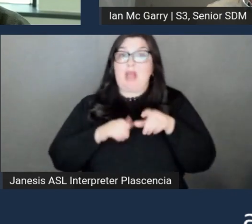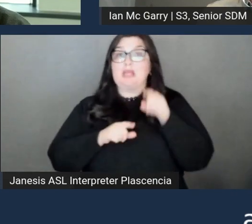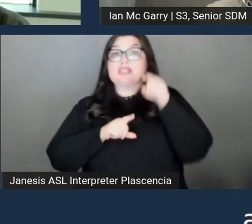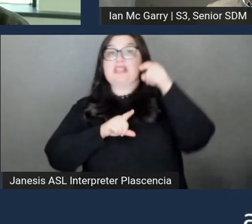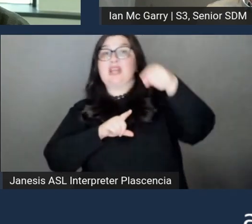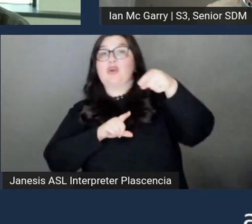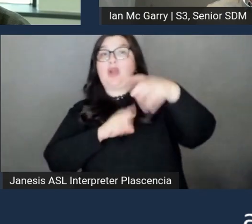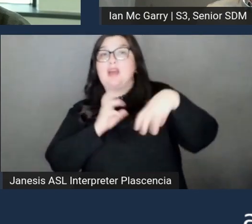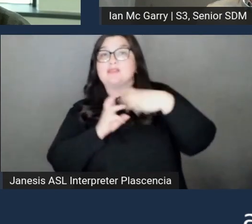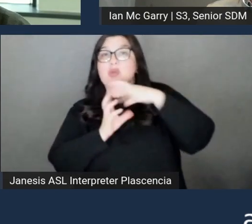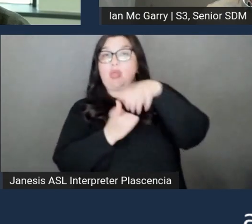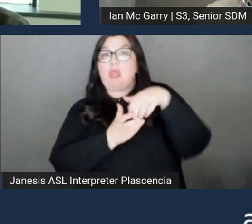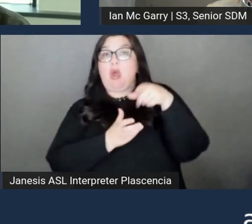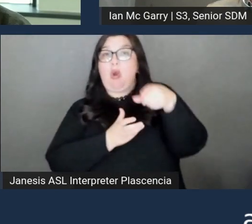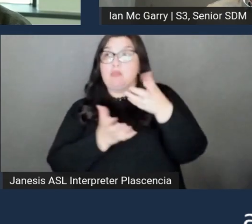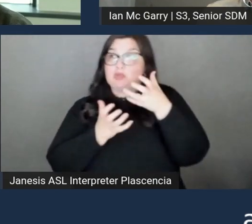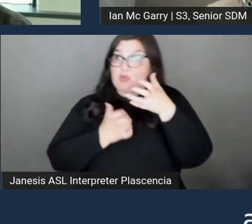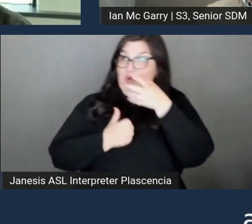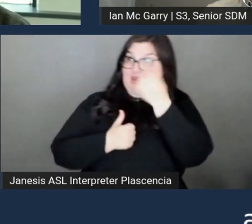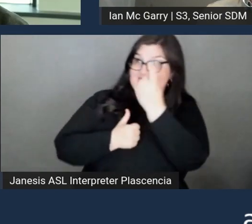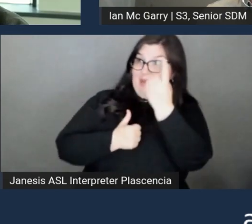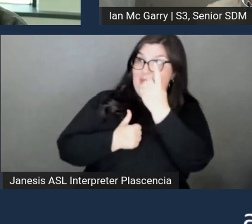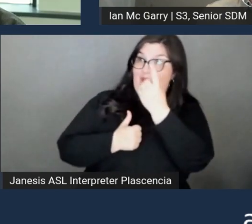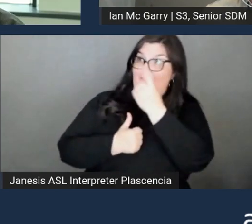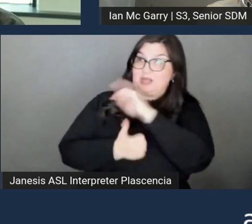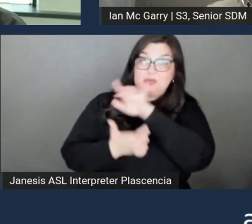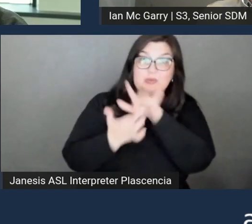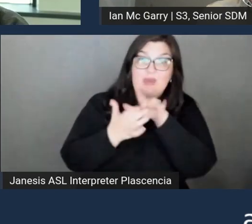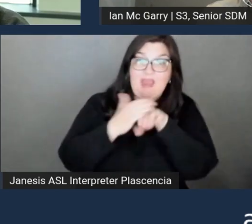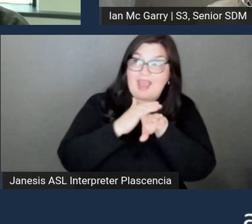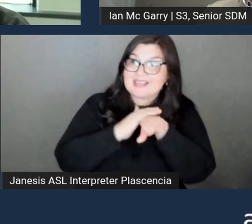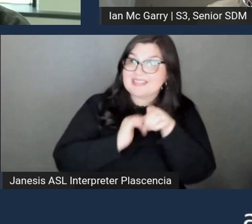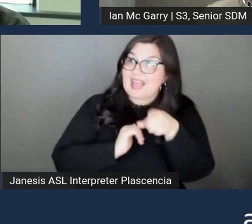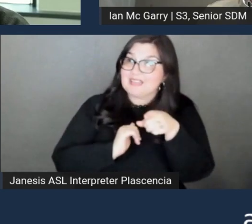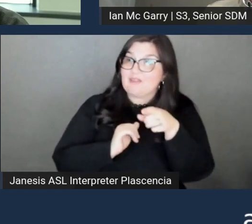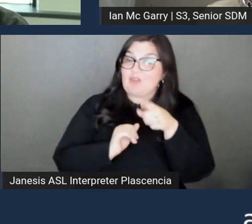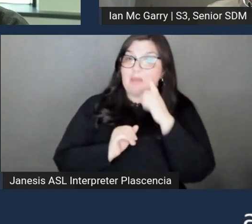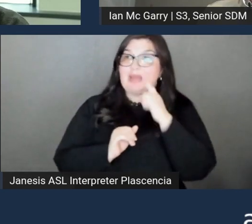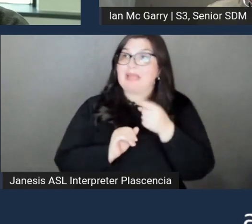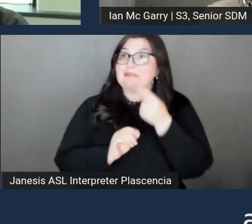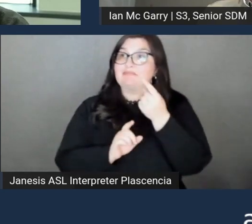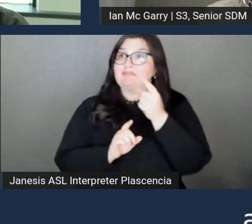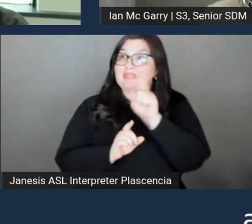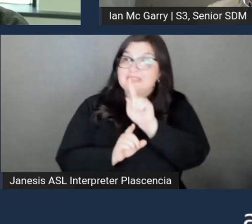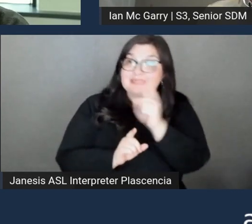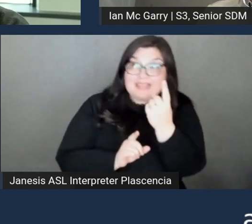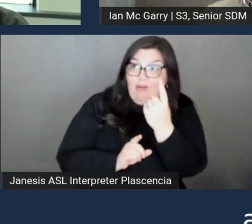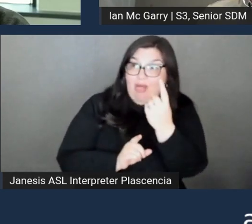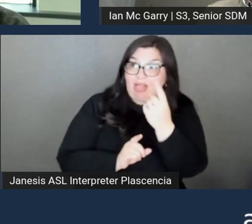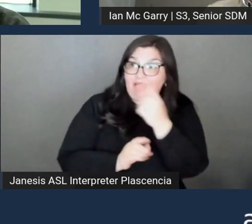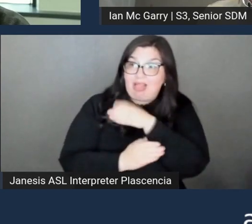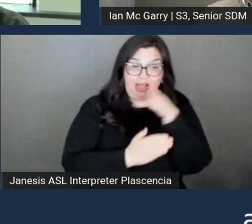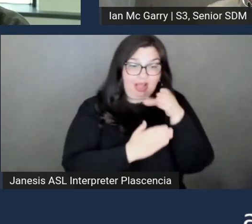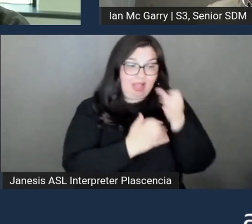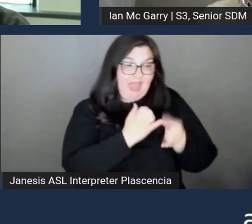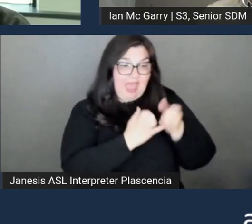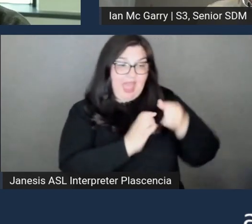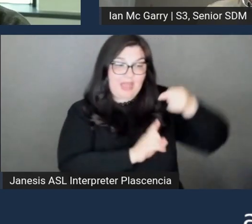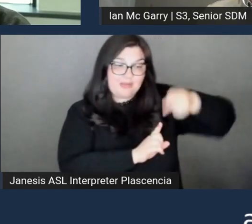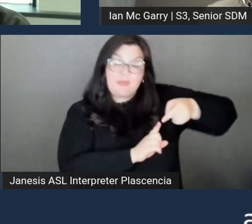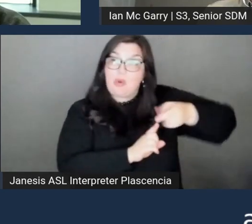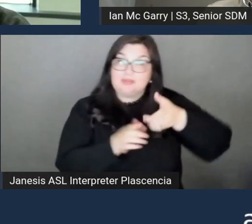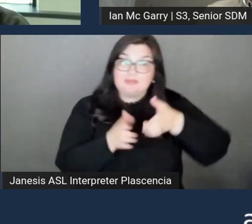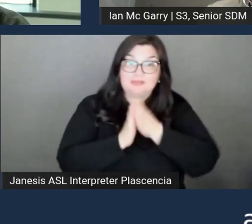audience to be able to access that bucket from anywhere, from a single endpoint, check out AWS MRAP